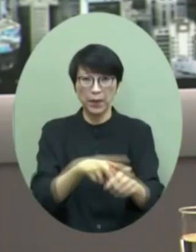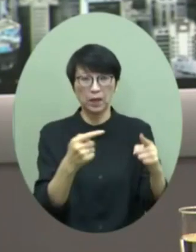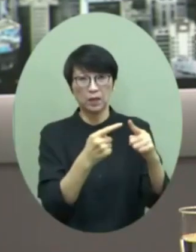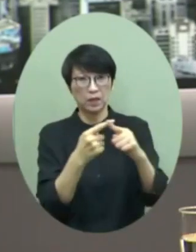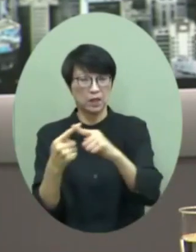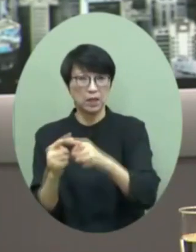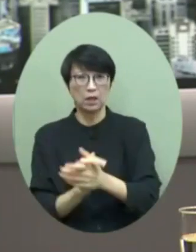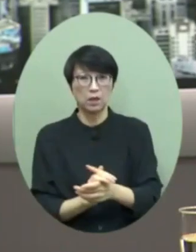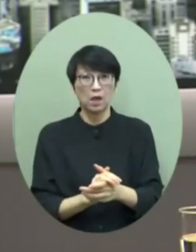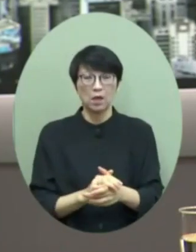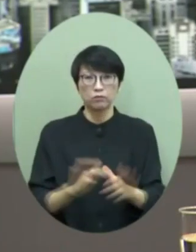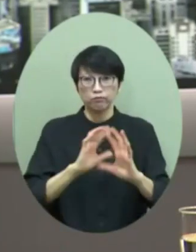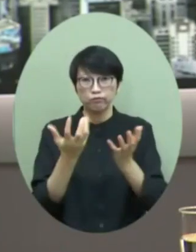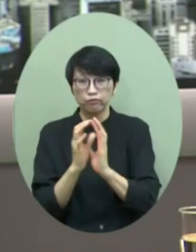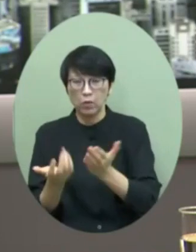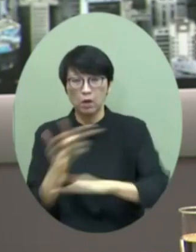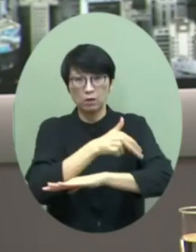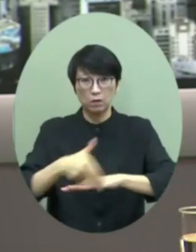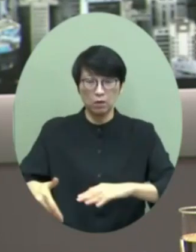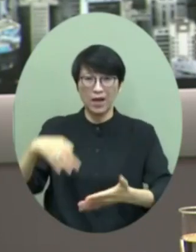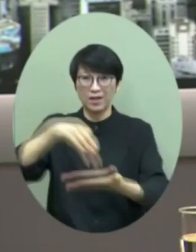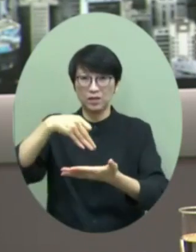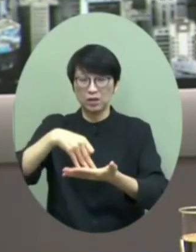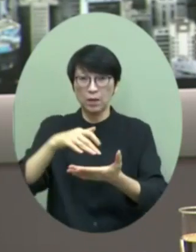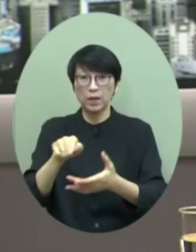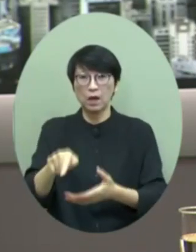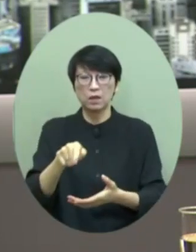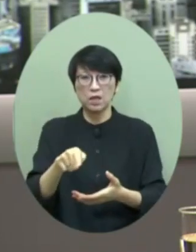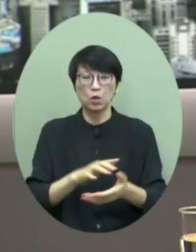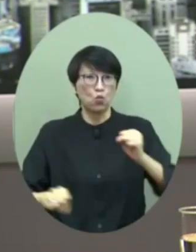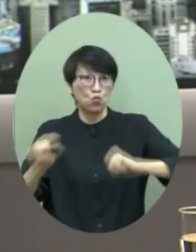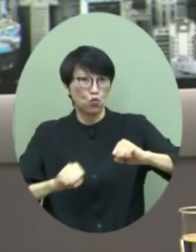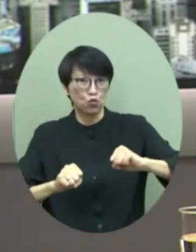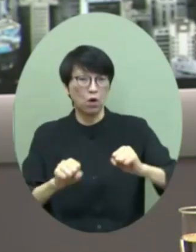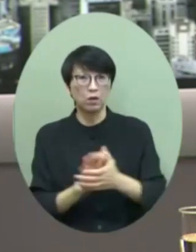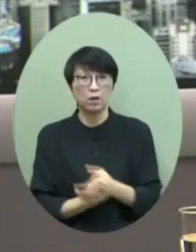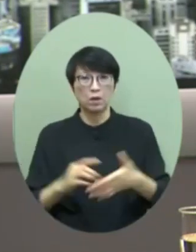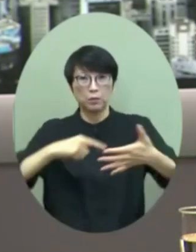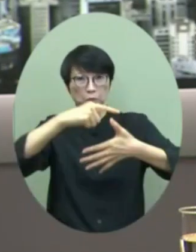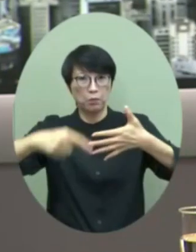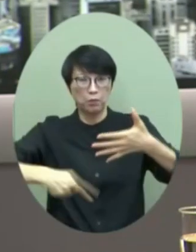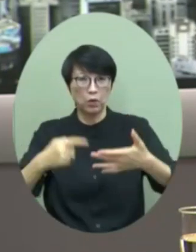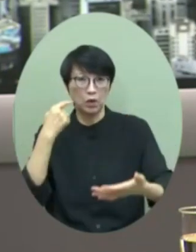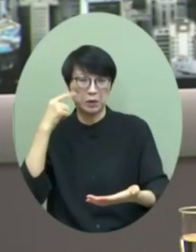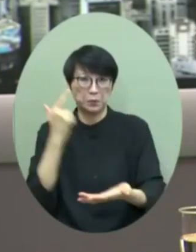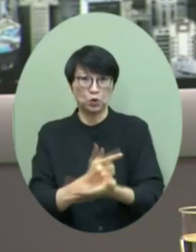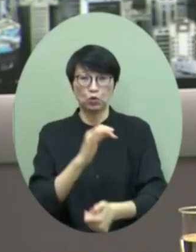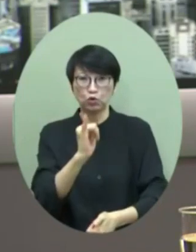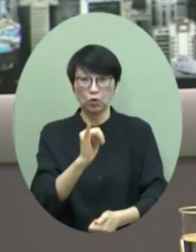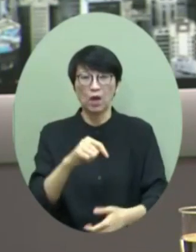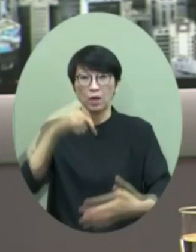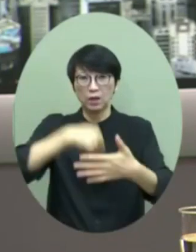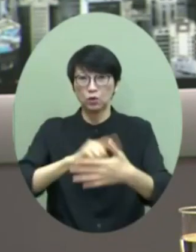activities. That is, to use threat or use force